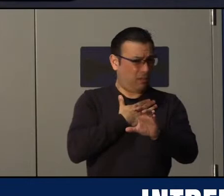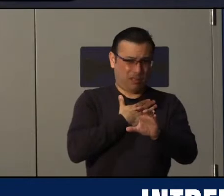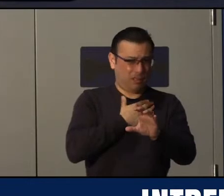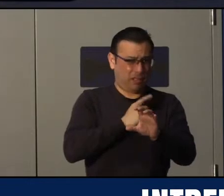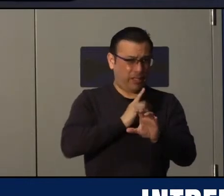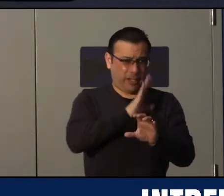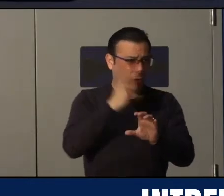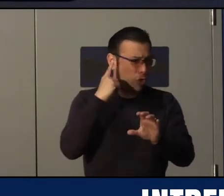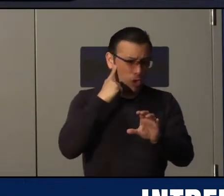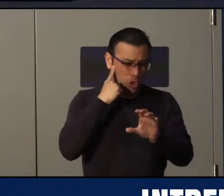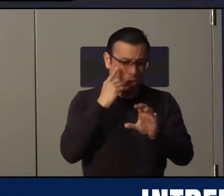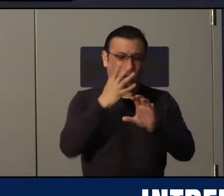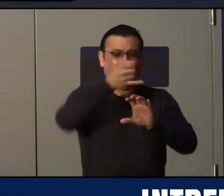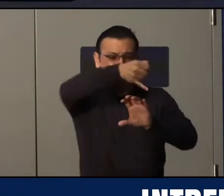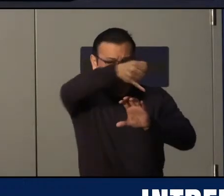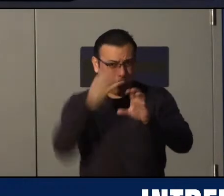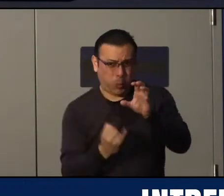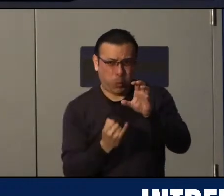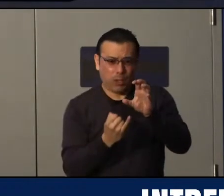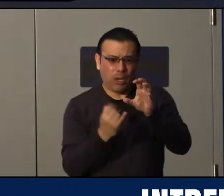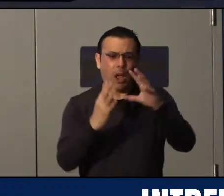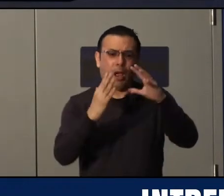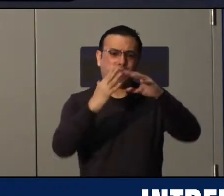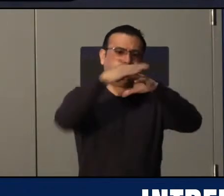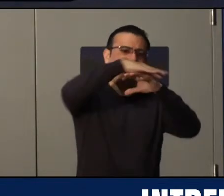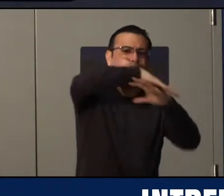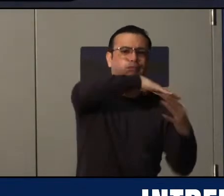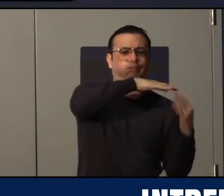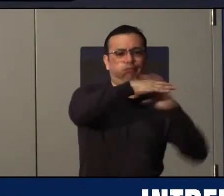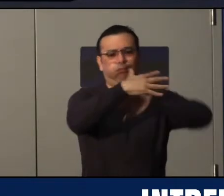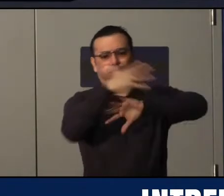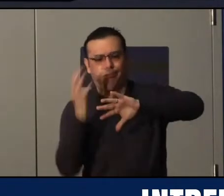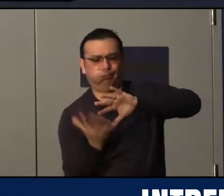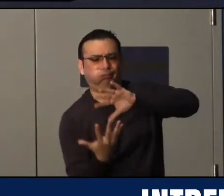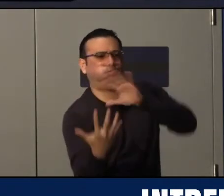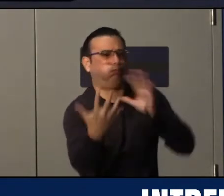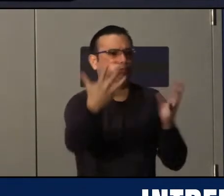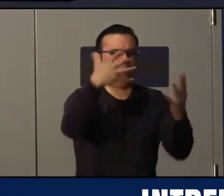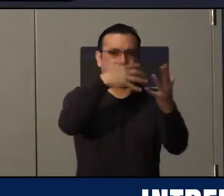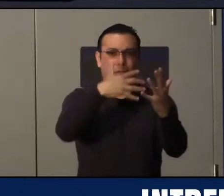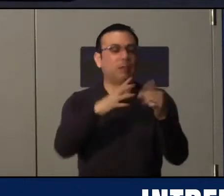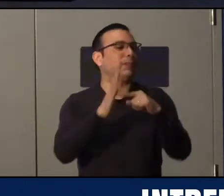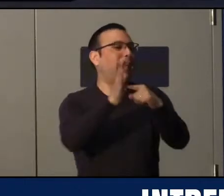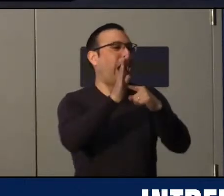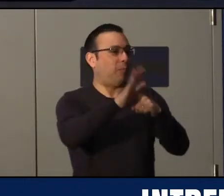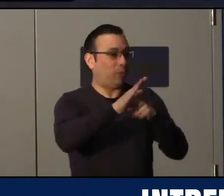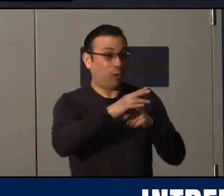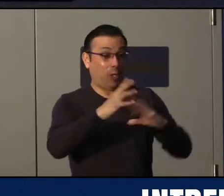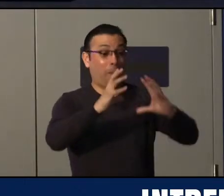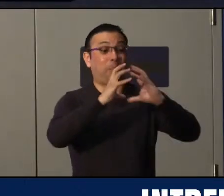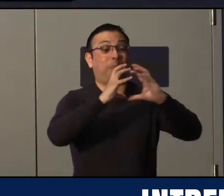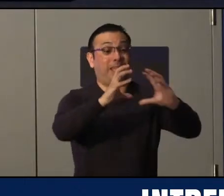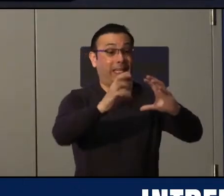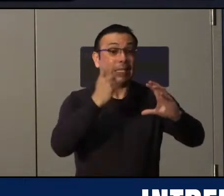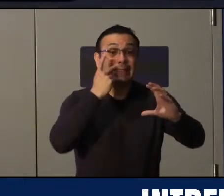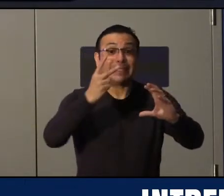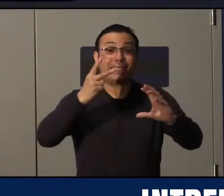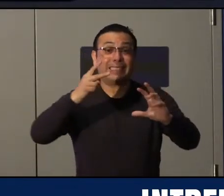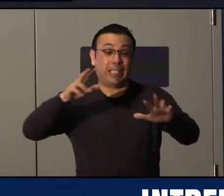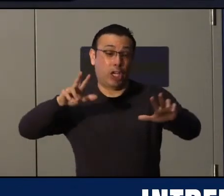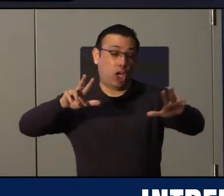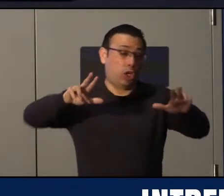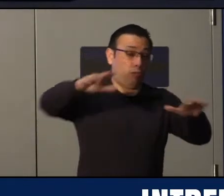float in space and look at it. I think about it watching storms on Earth. So cool to see